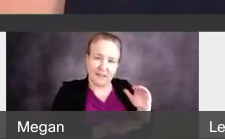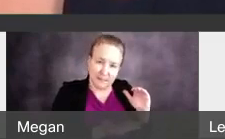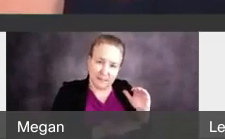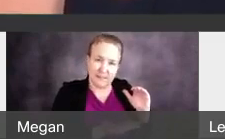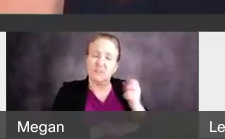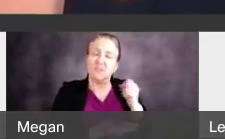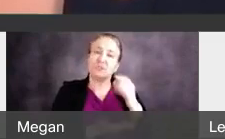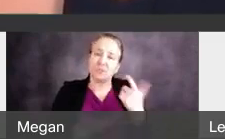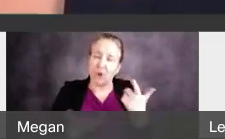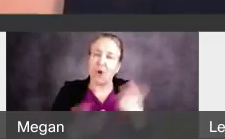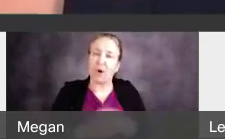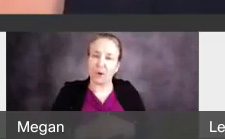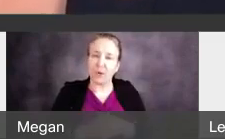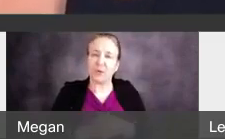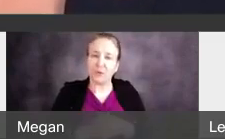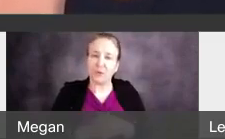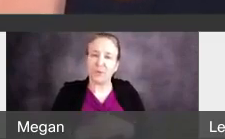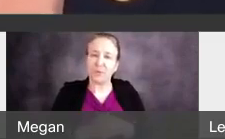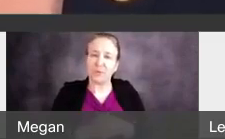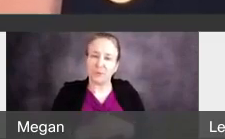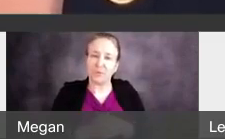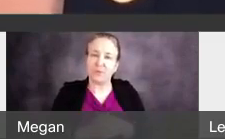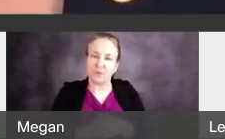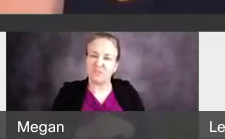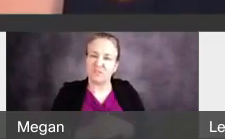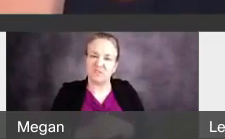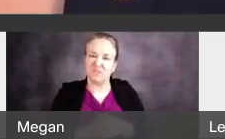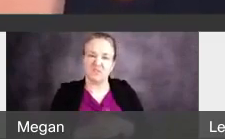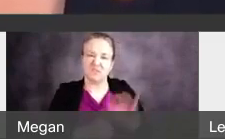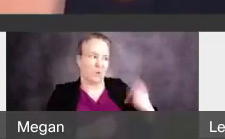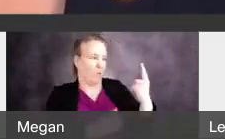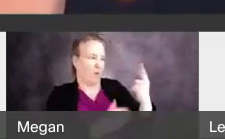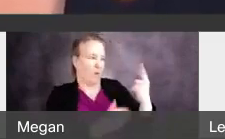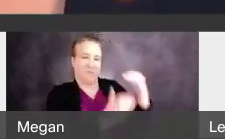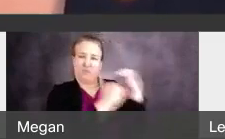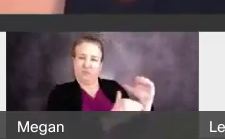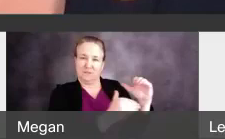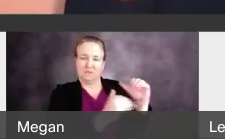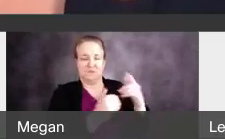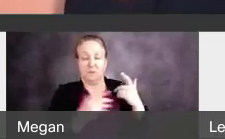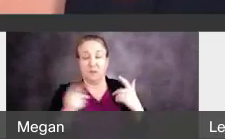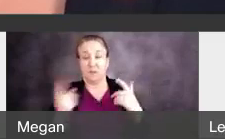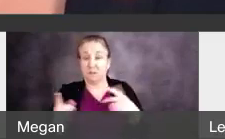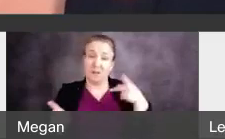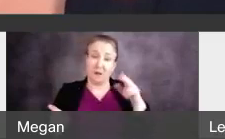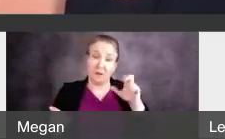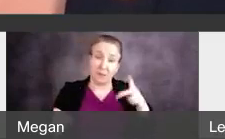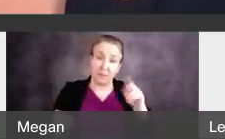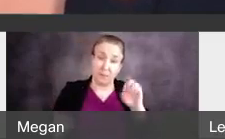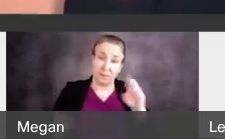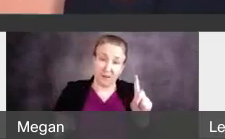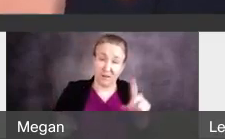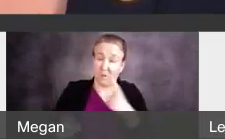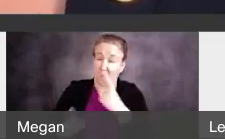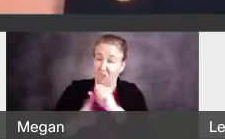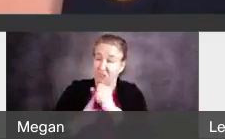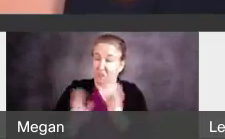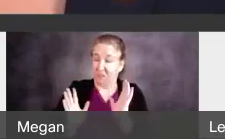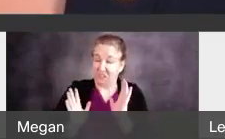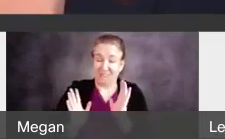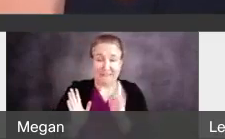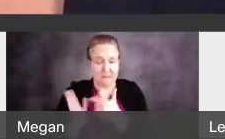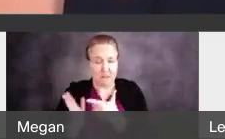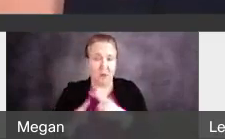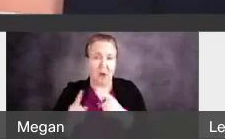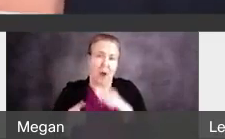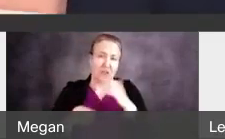other than that particular situation with PrepMod, we're doing well. We're doing